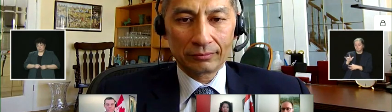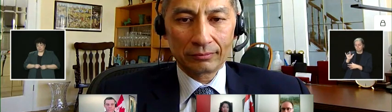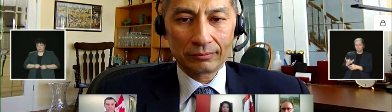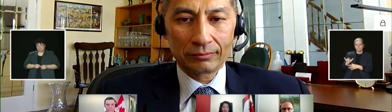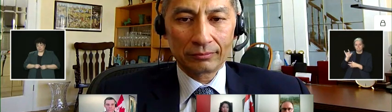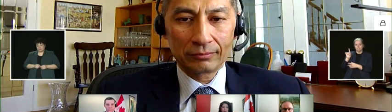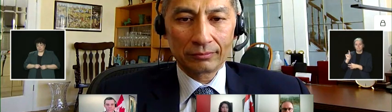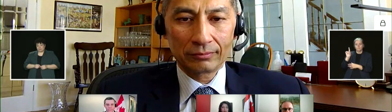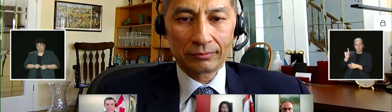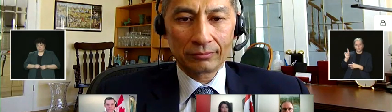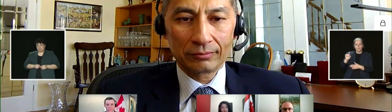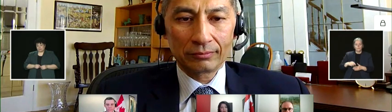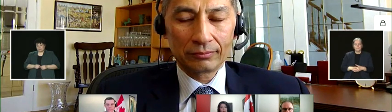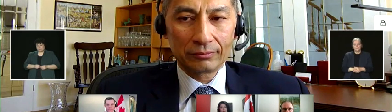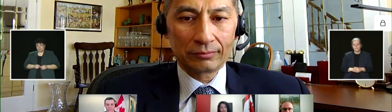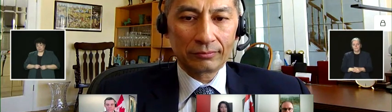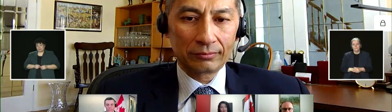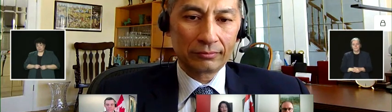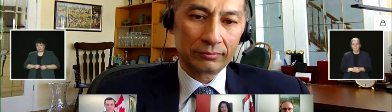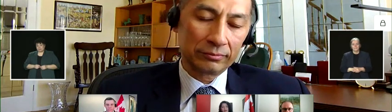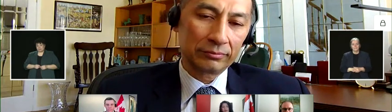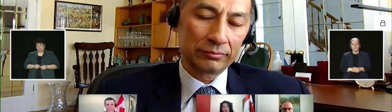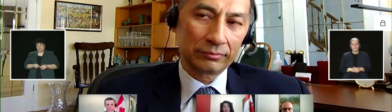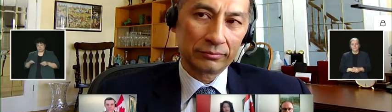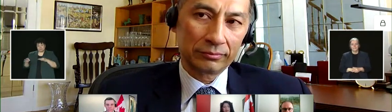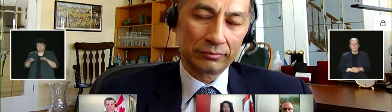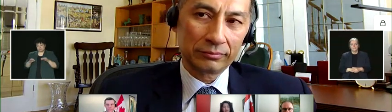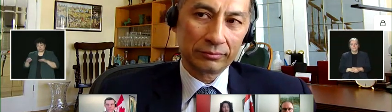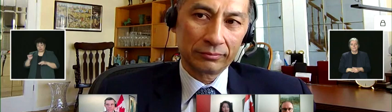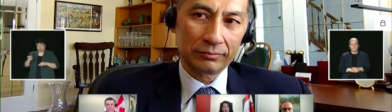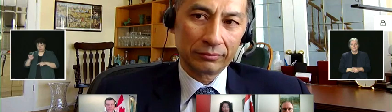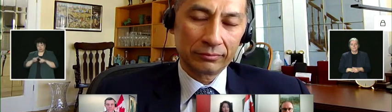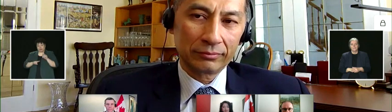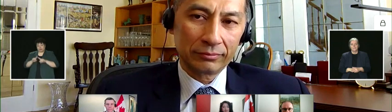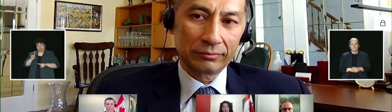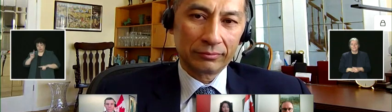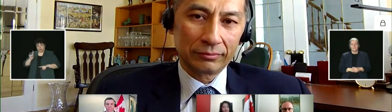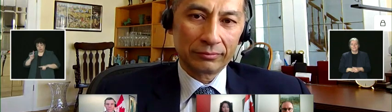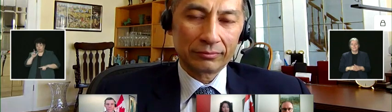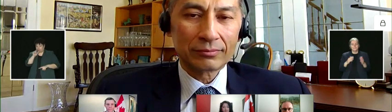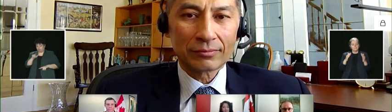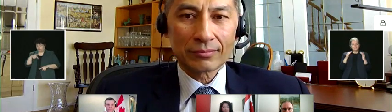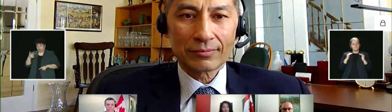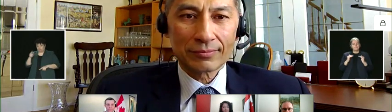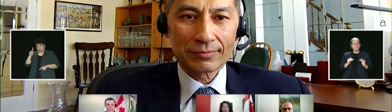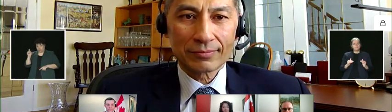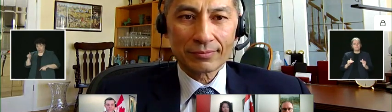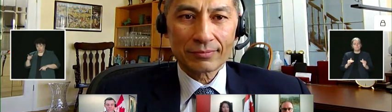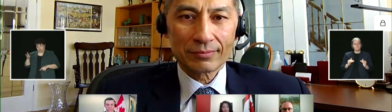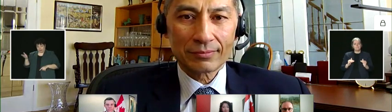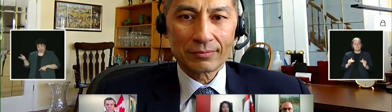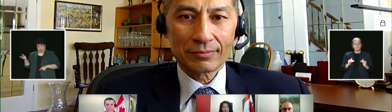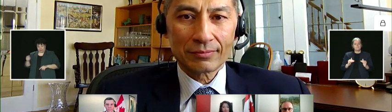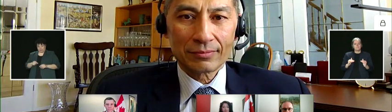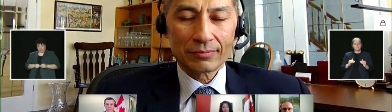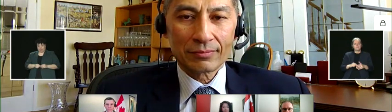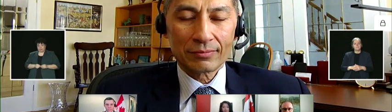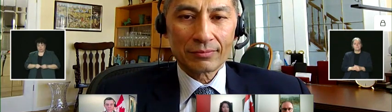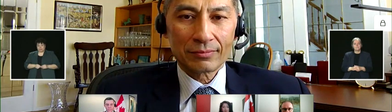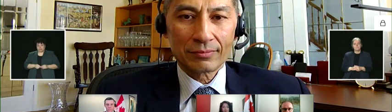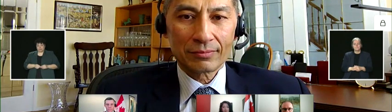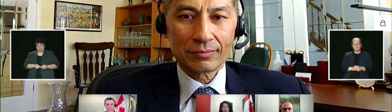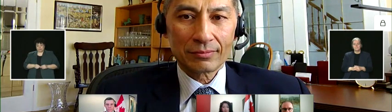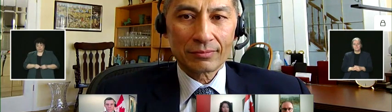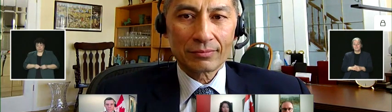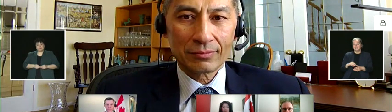question. De nouveau, n'hésitez pas à appuyer sur étoile 1 pour toute question. The next question is from. La prochaine